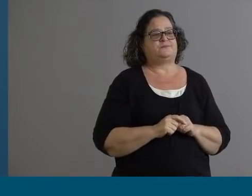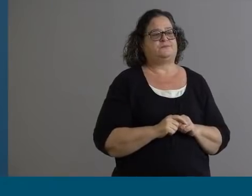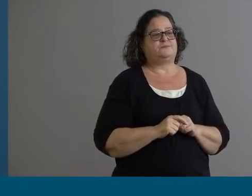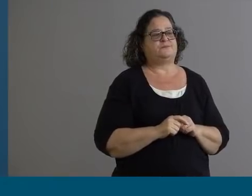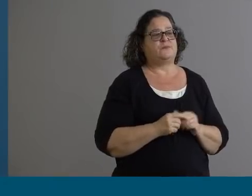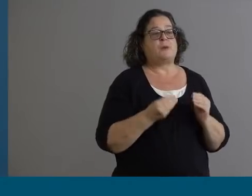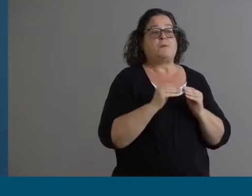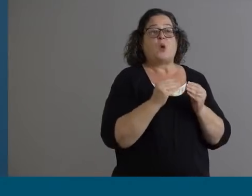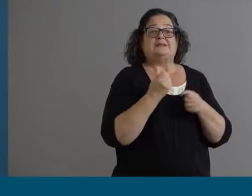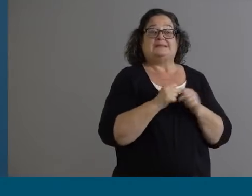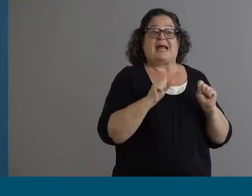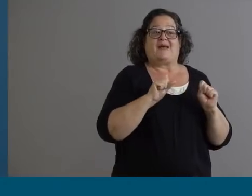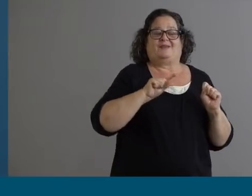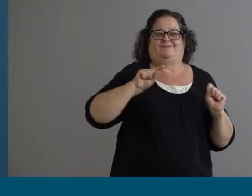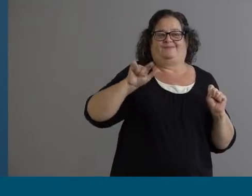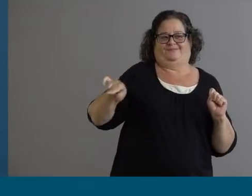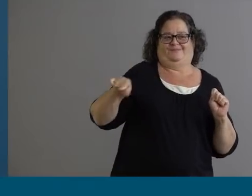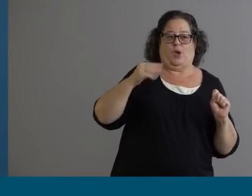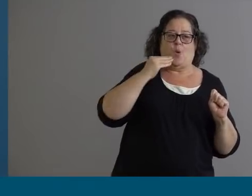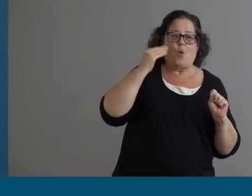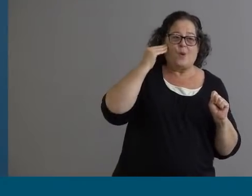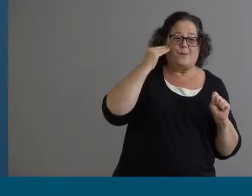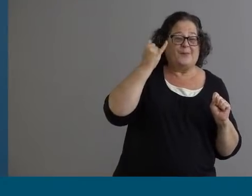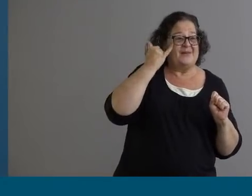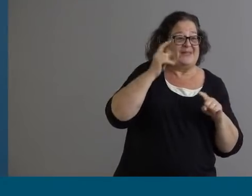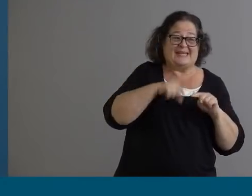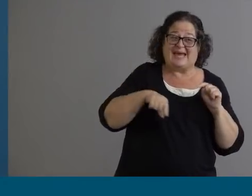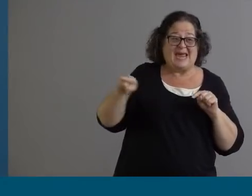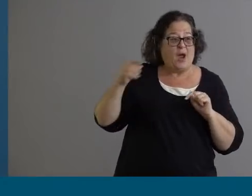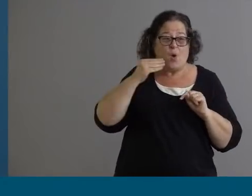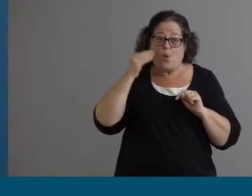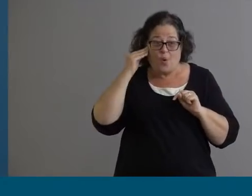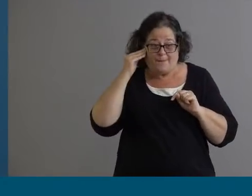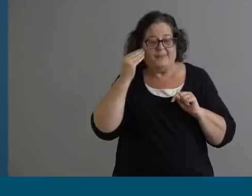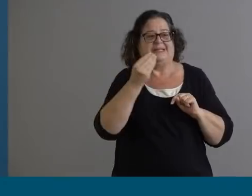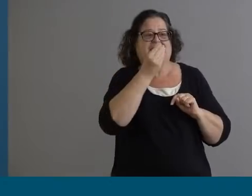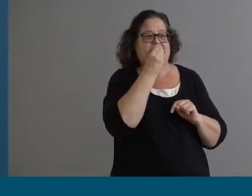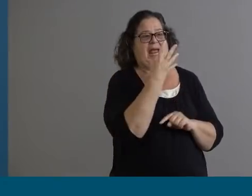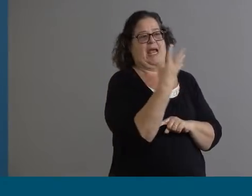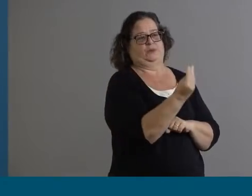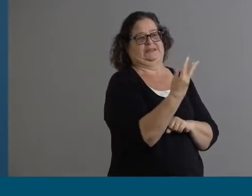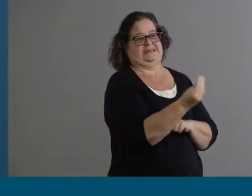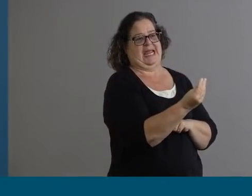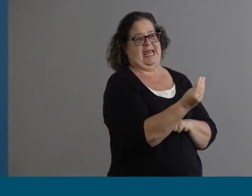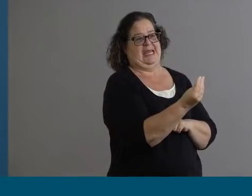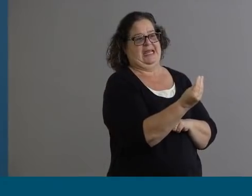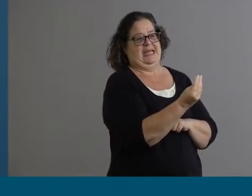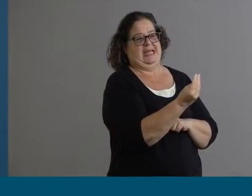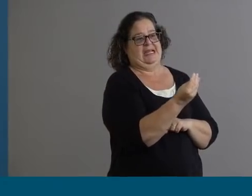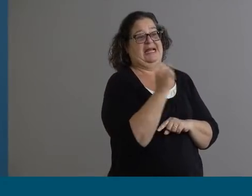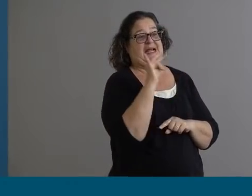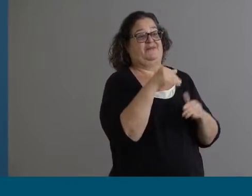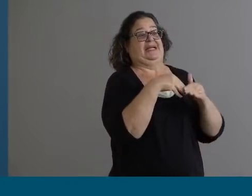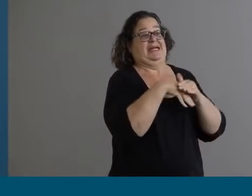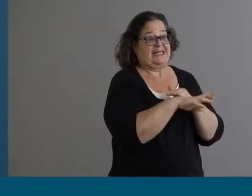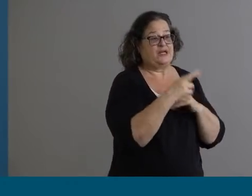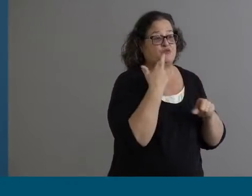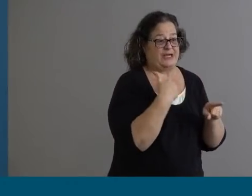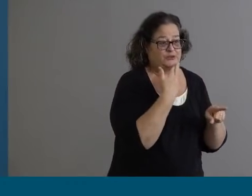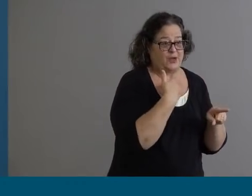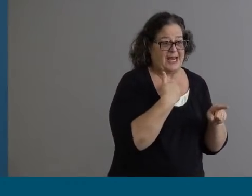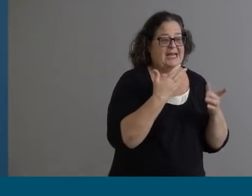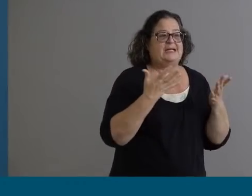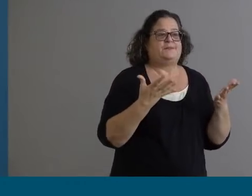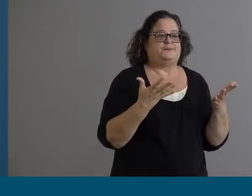you're safer outside. If you're not outside and you are going to go inside, you want to be in places where you